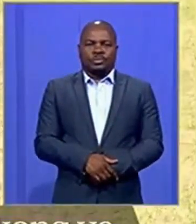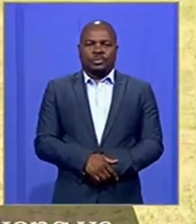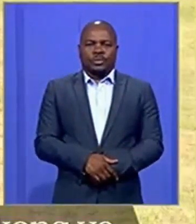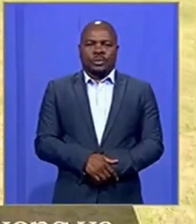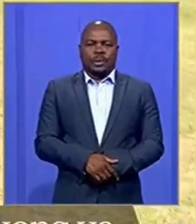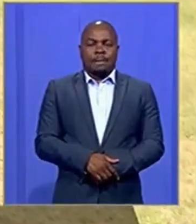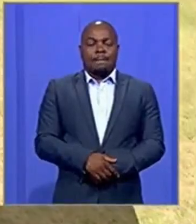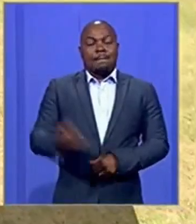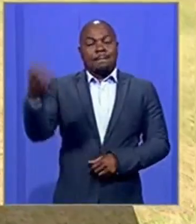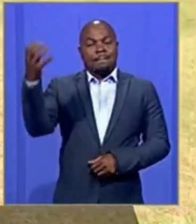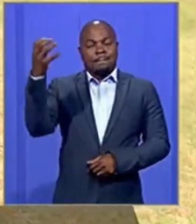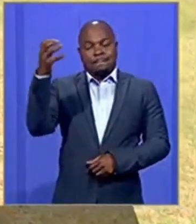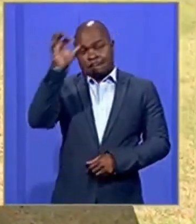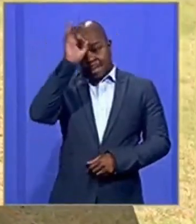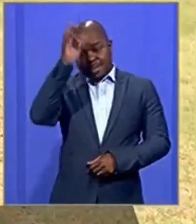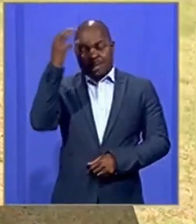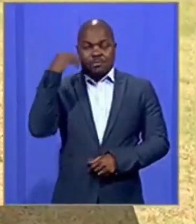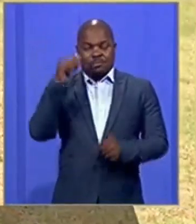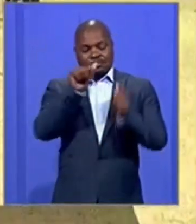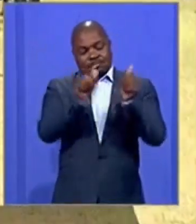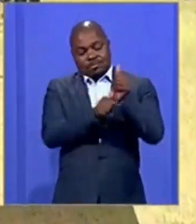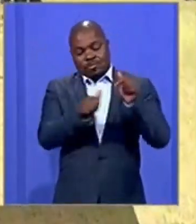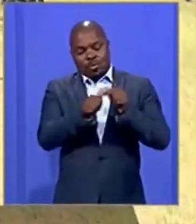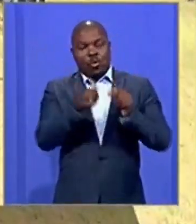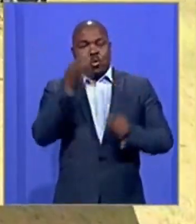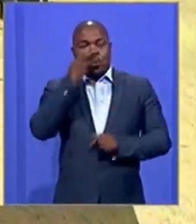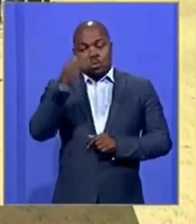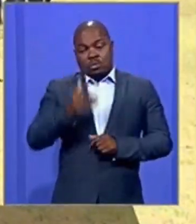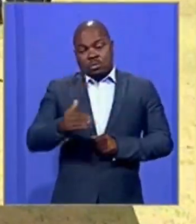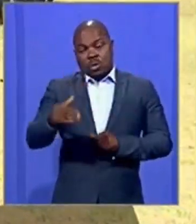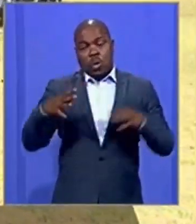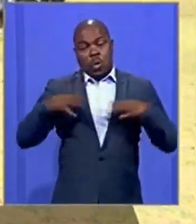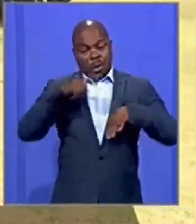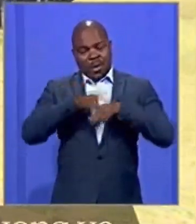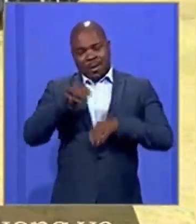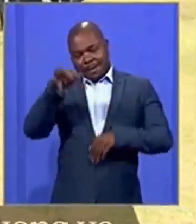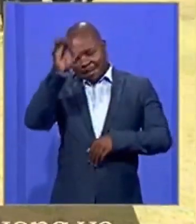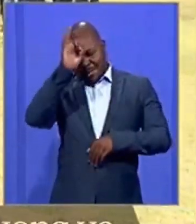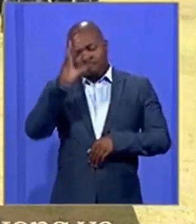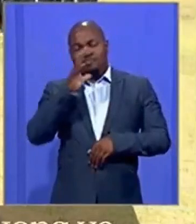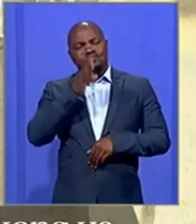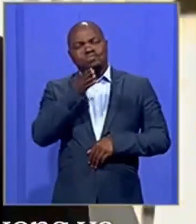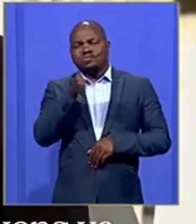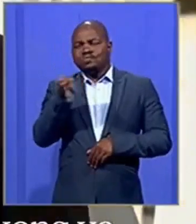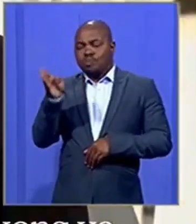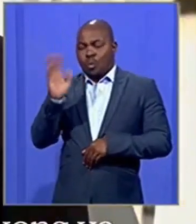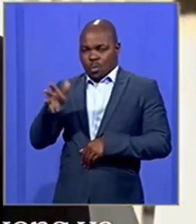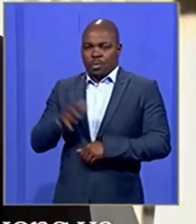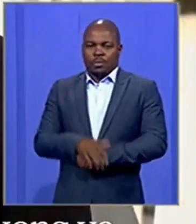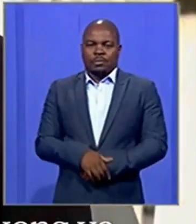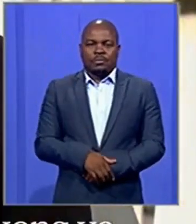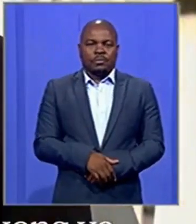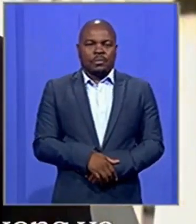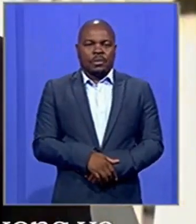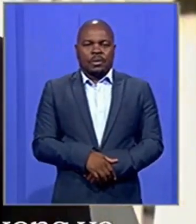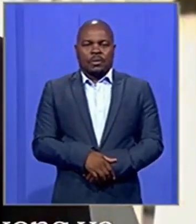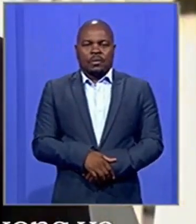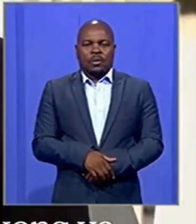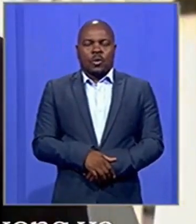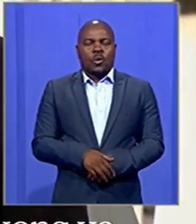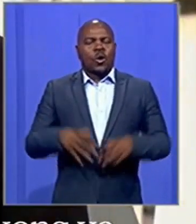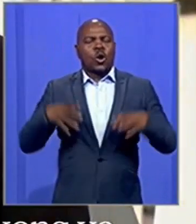Motlatsatona wa Sepodisi a re mapodisi a tla bonala ka bontsi mo malatsing ano a khunologo. The festive season